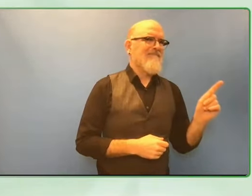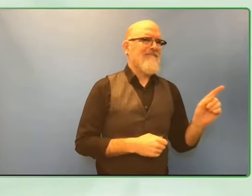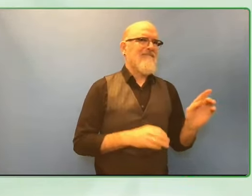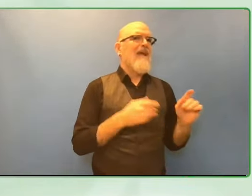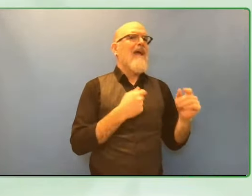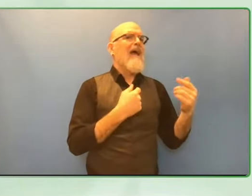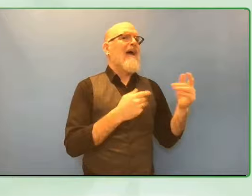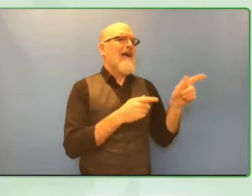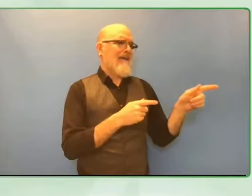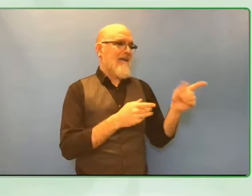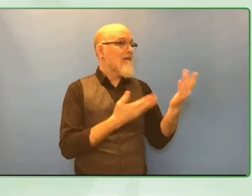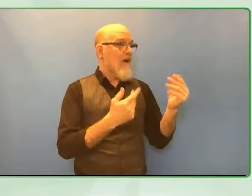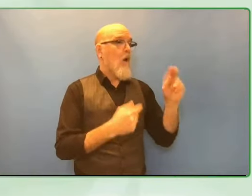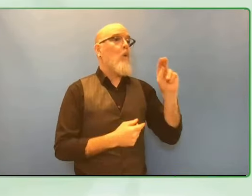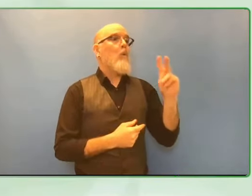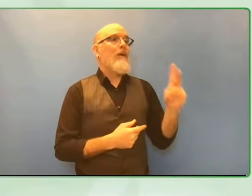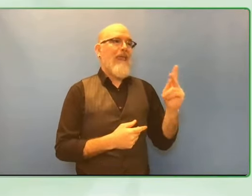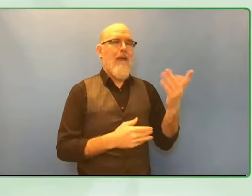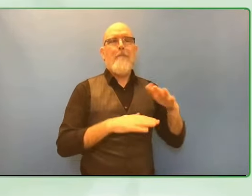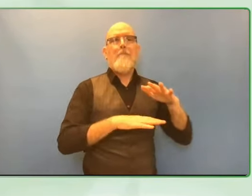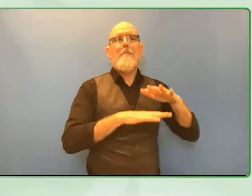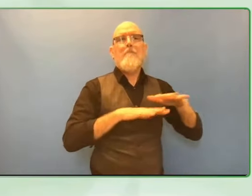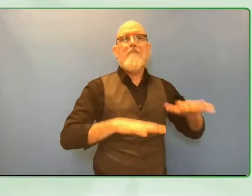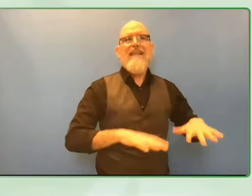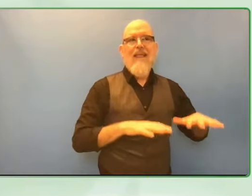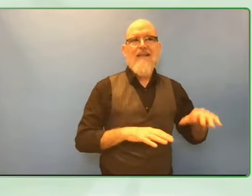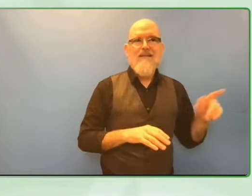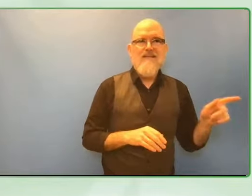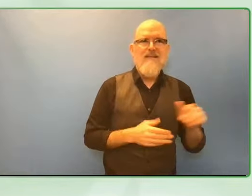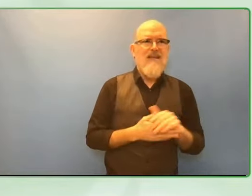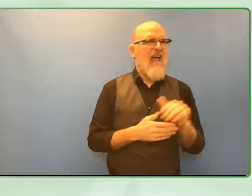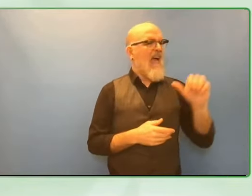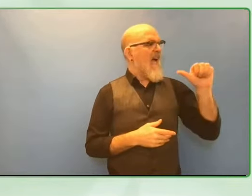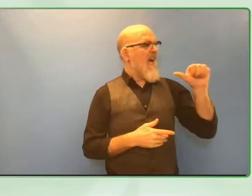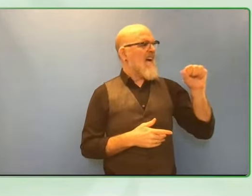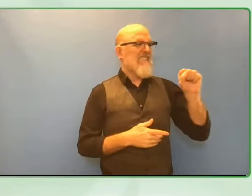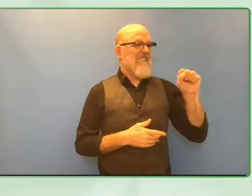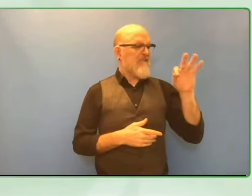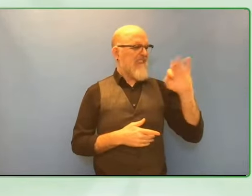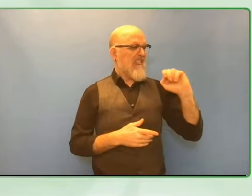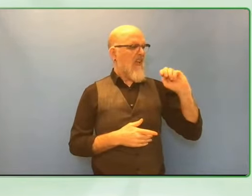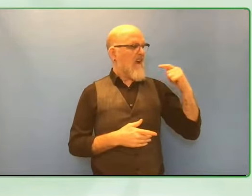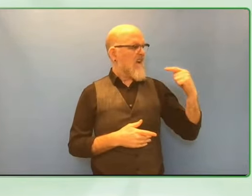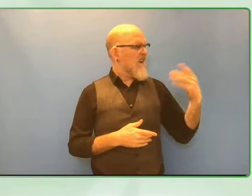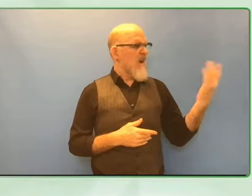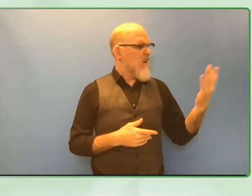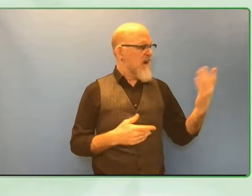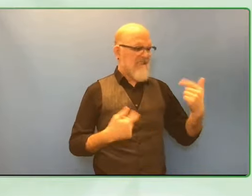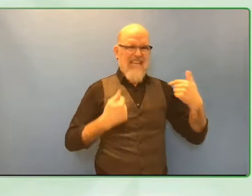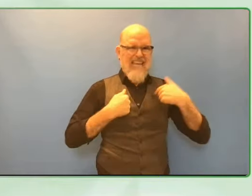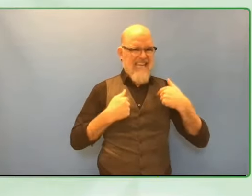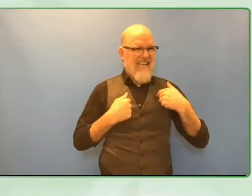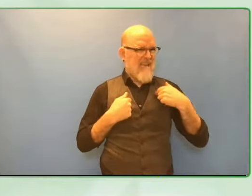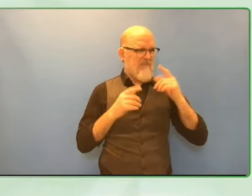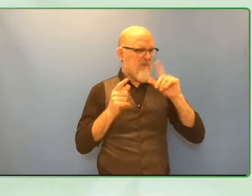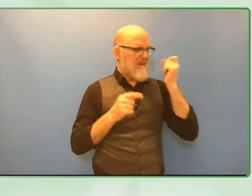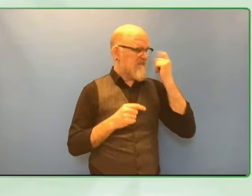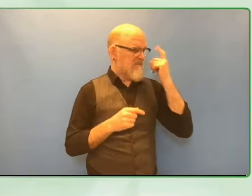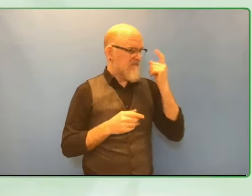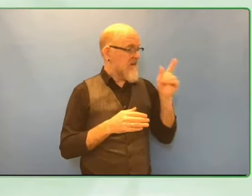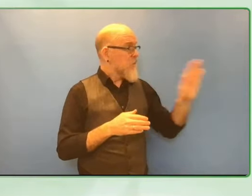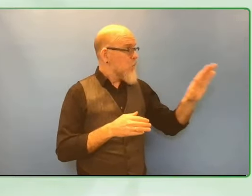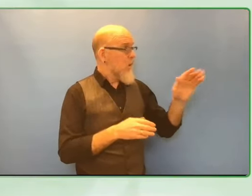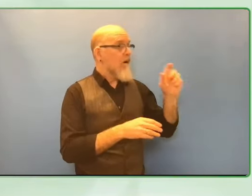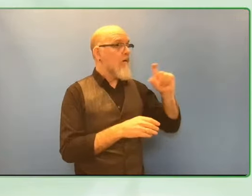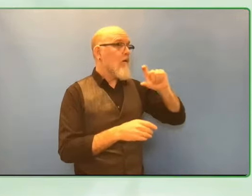about Asfinag, so I have no concept about your size, the kind of people you were looking for, and the